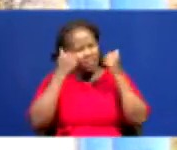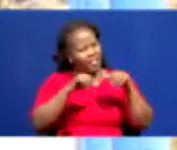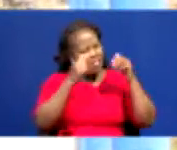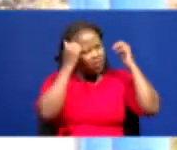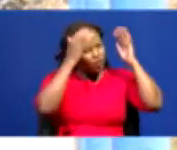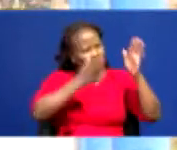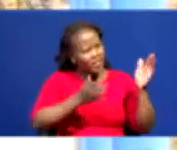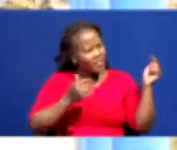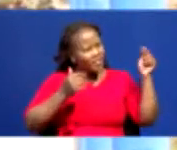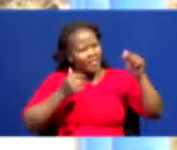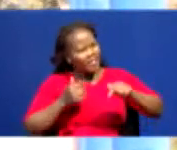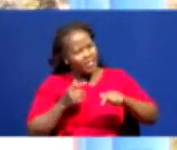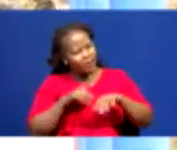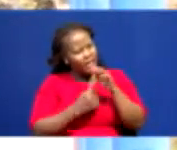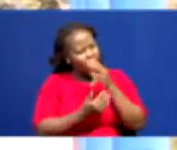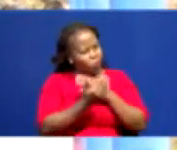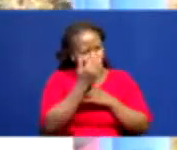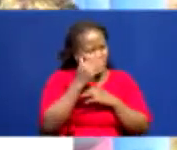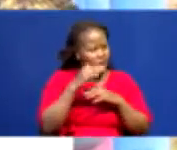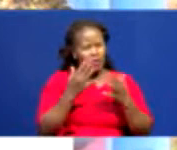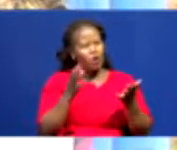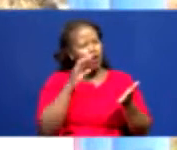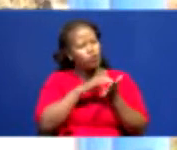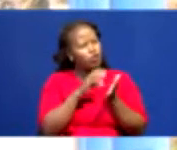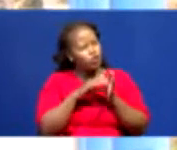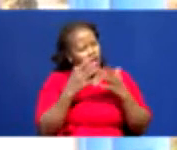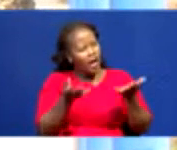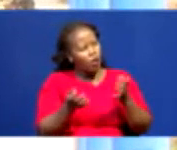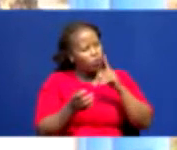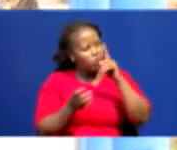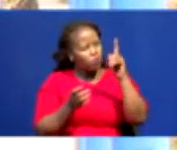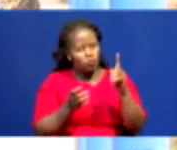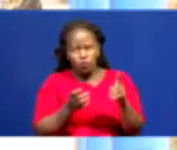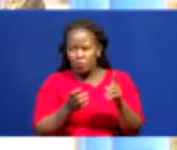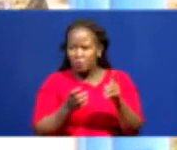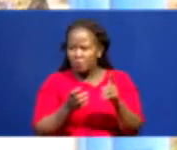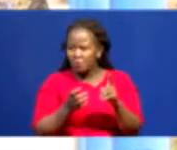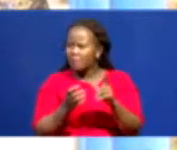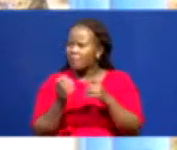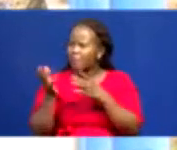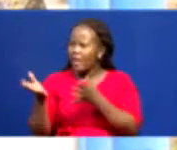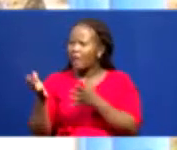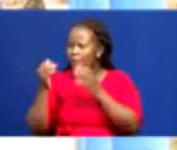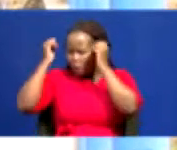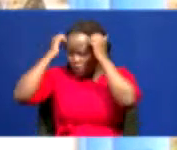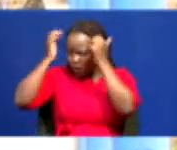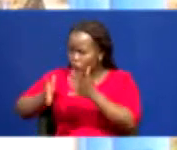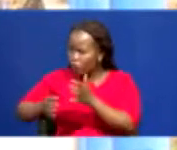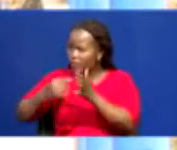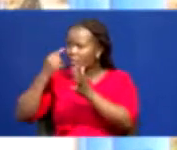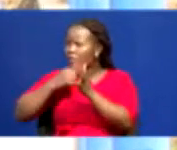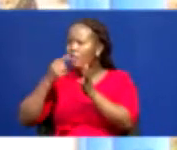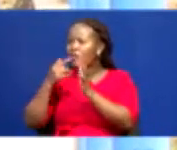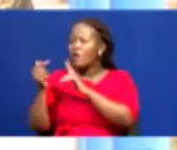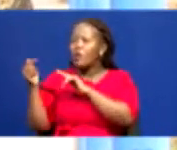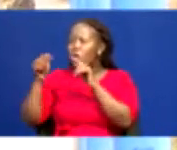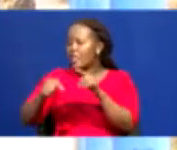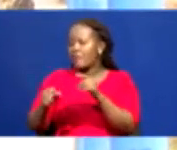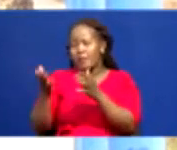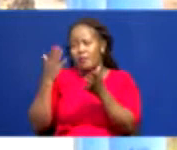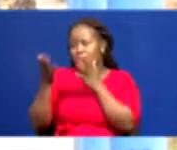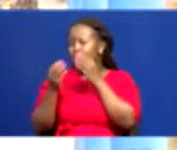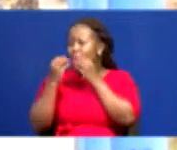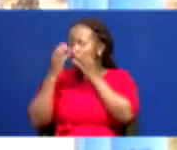hapa mwendo wa asubuhi ama hali imekuwa vipi? Najua sasa wale wanafunzi ambao wamekuja labda hawakuwa na